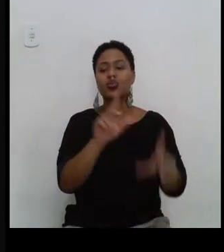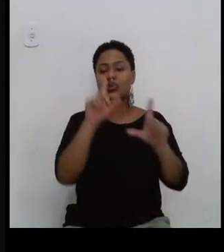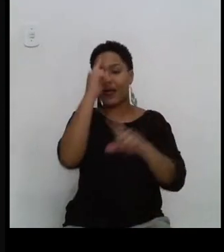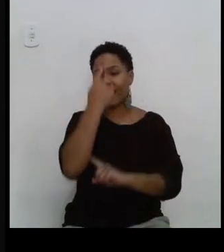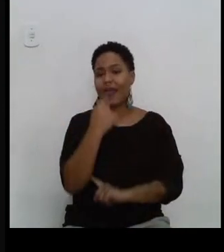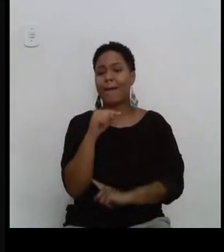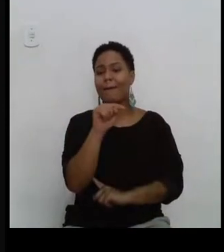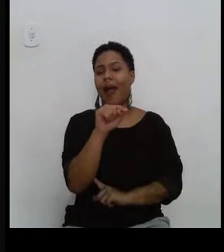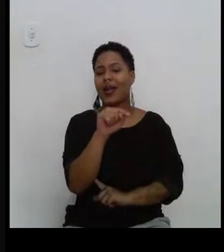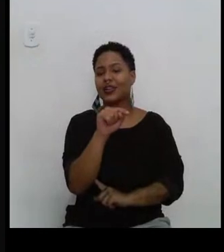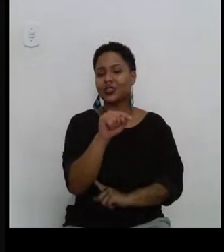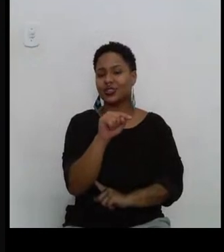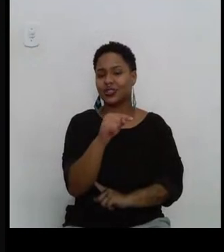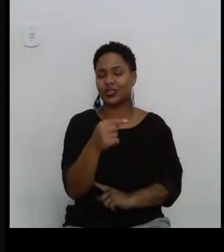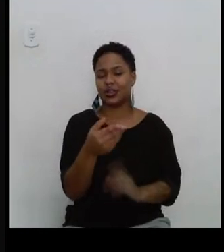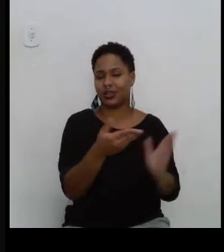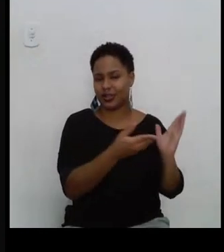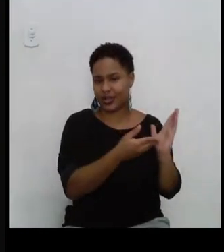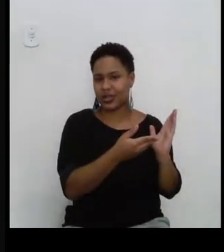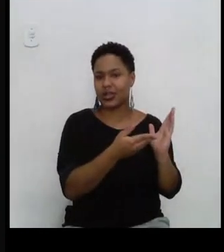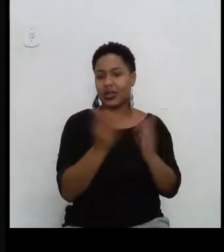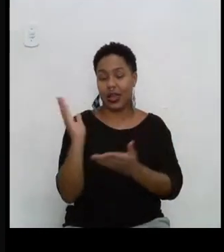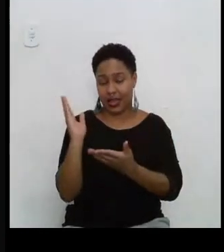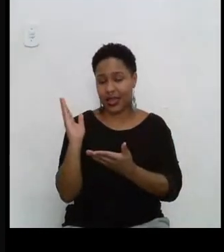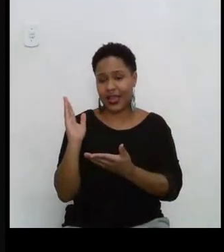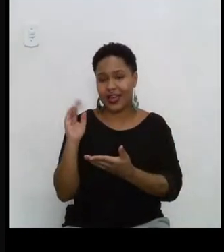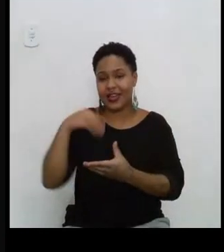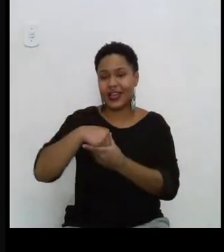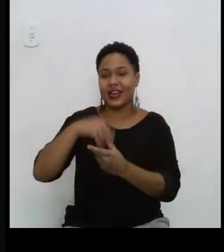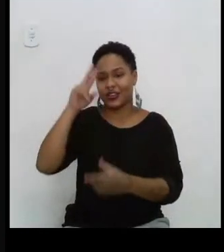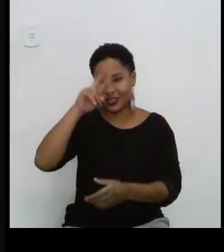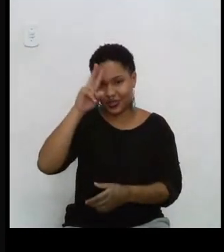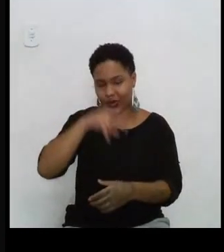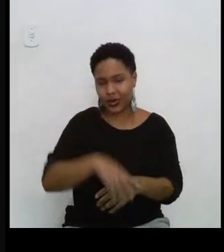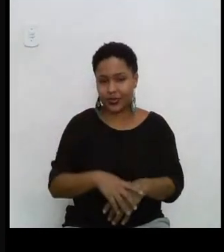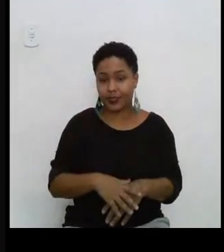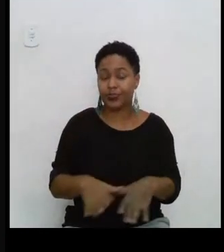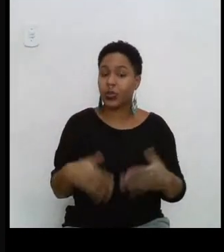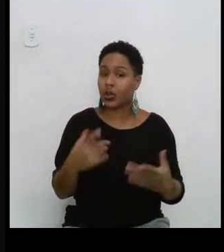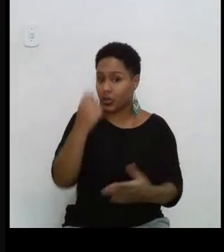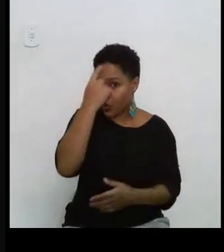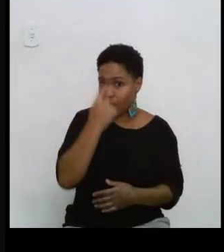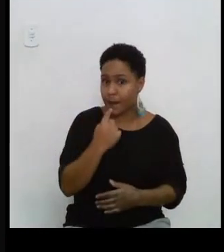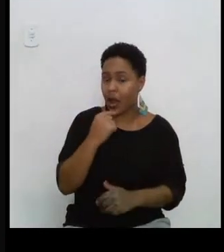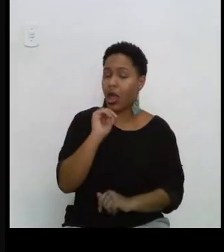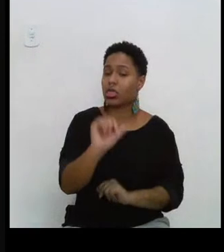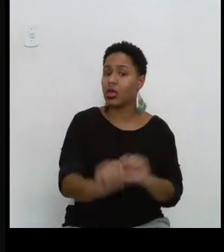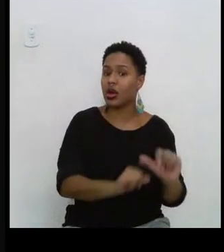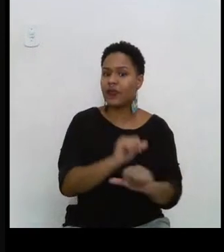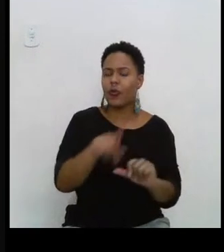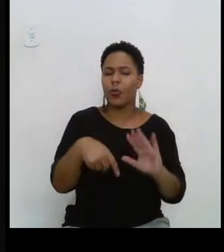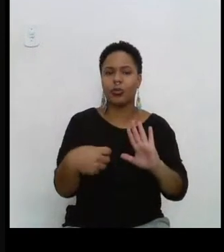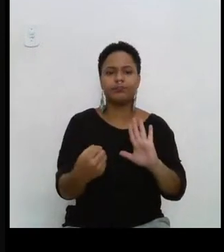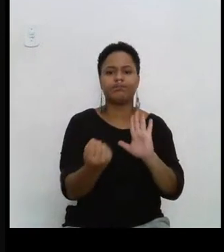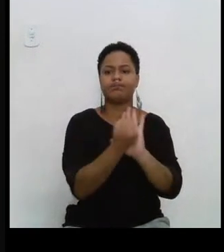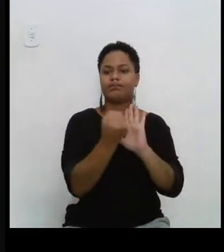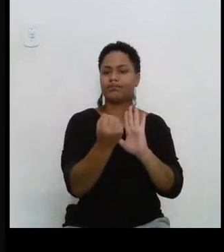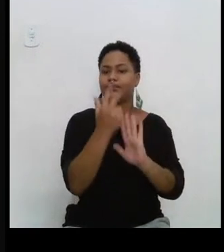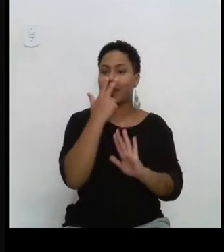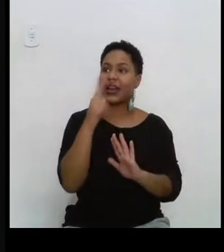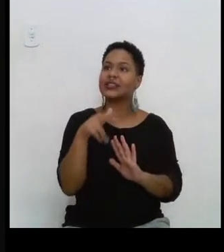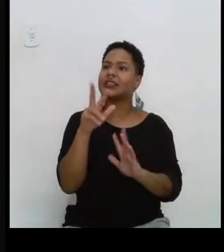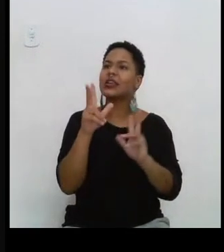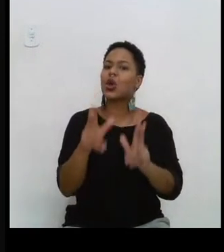Mickey Mickey Mickey Mickey Beleza daqui a dez eBay